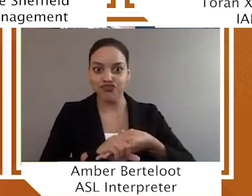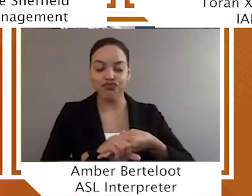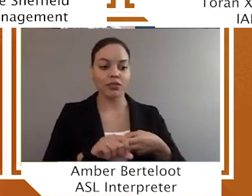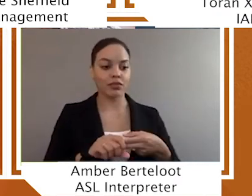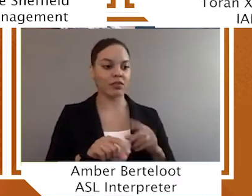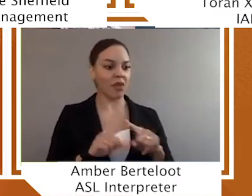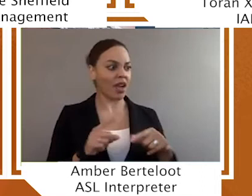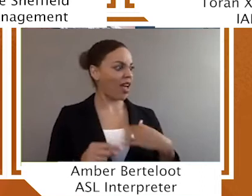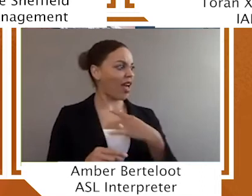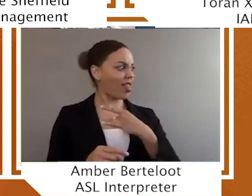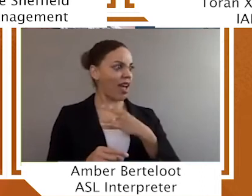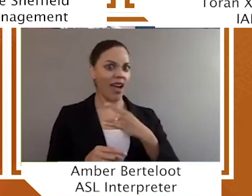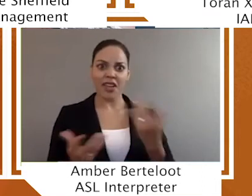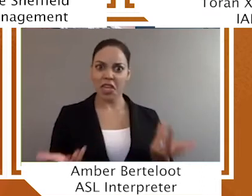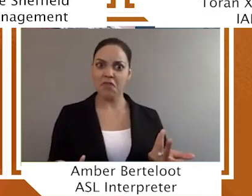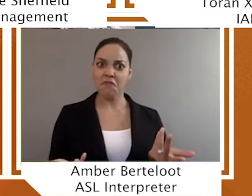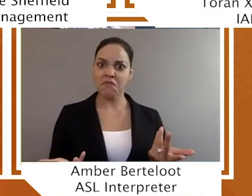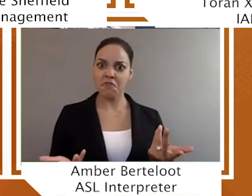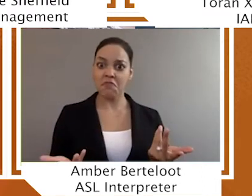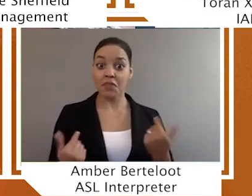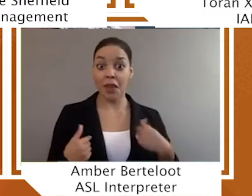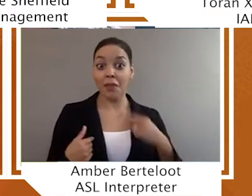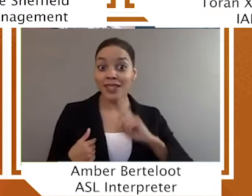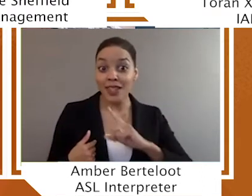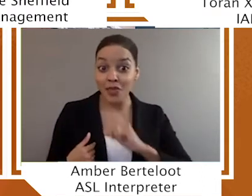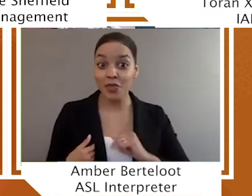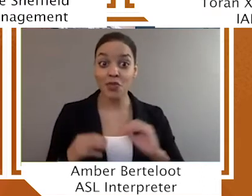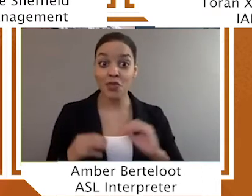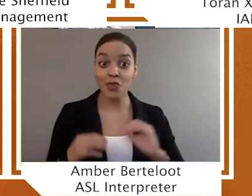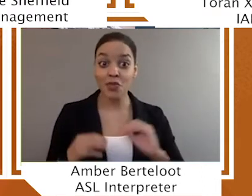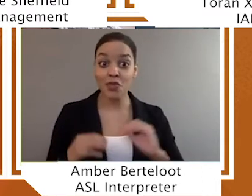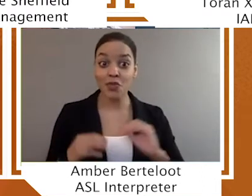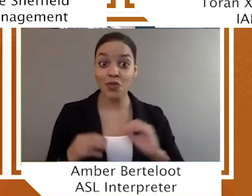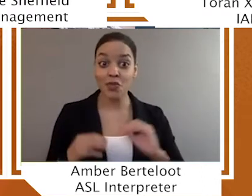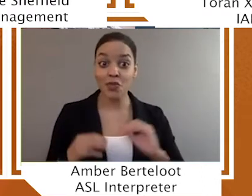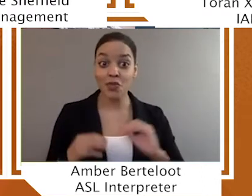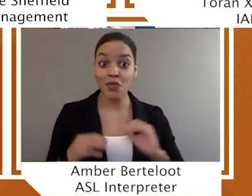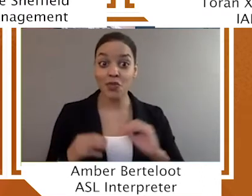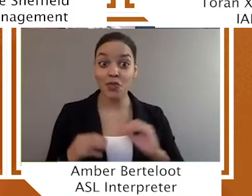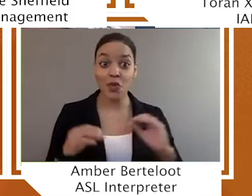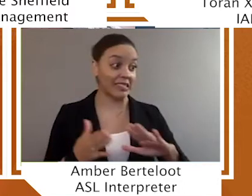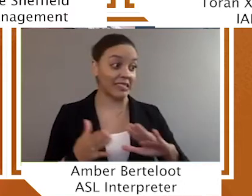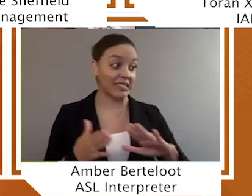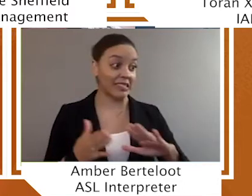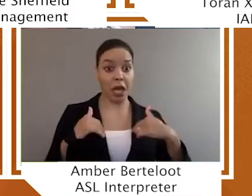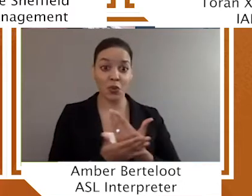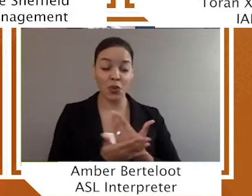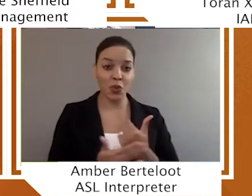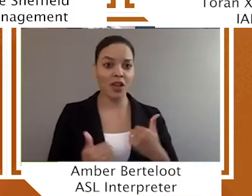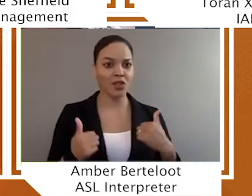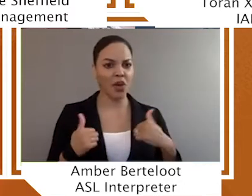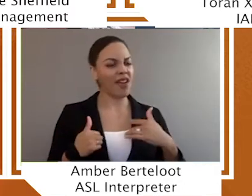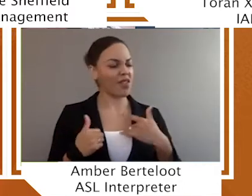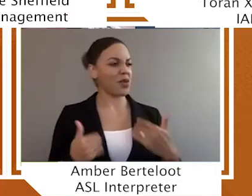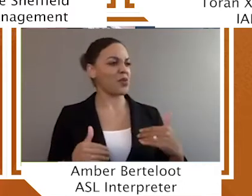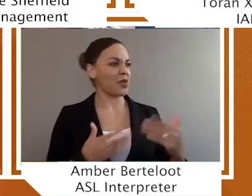no kids in a city that I'm fairly new in. So I am grateful for these communities,